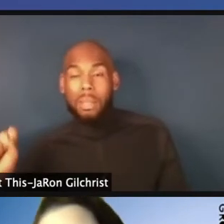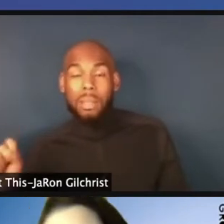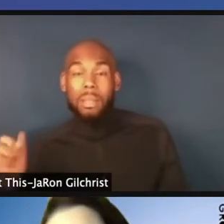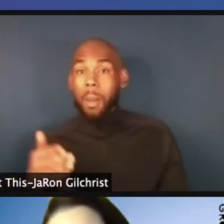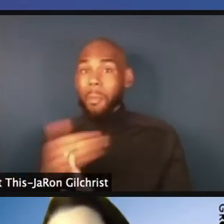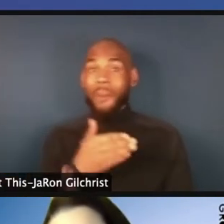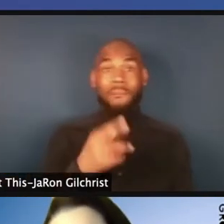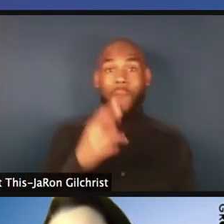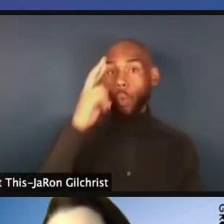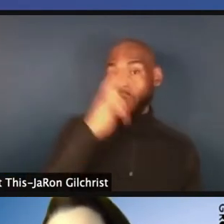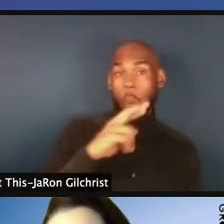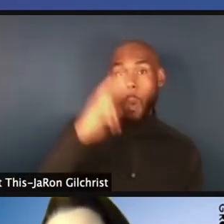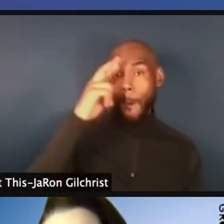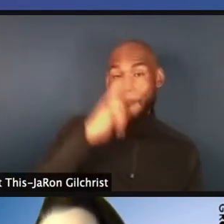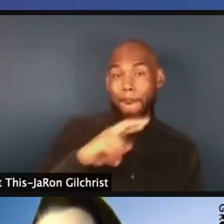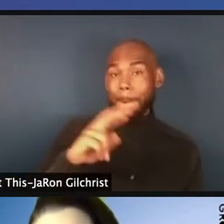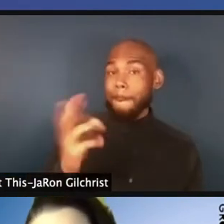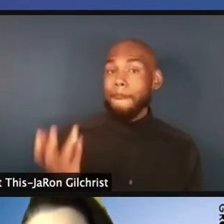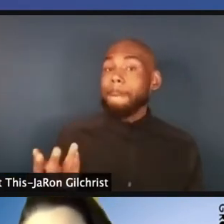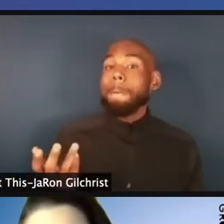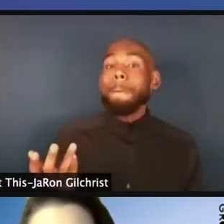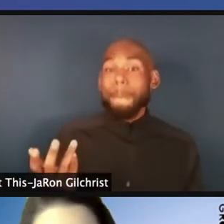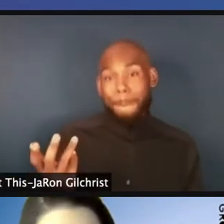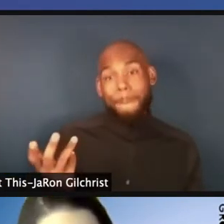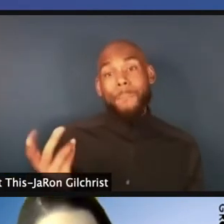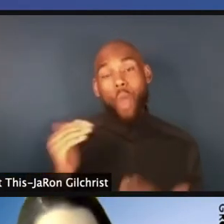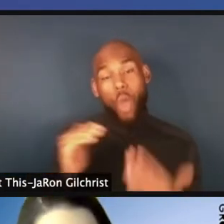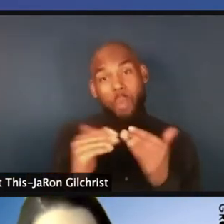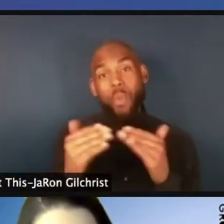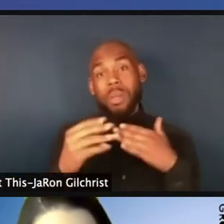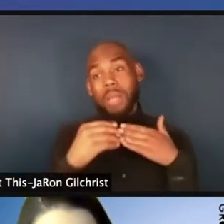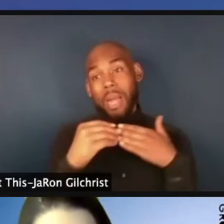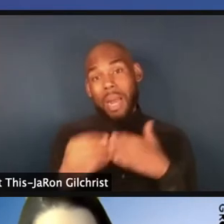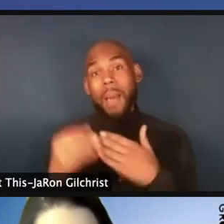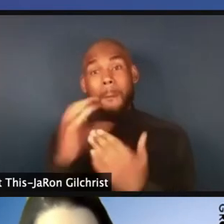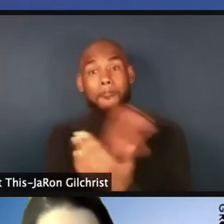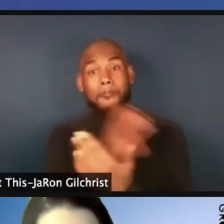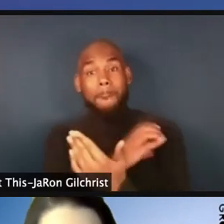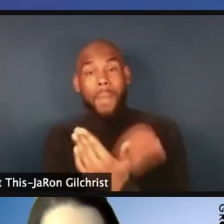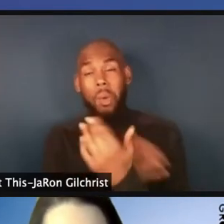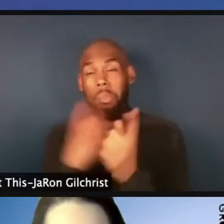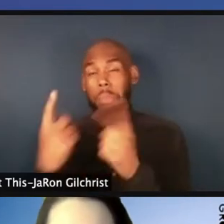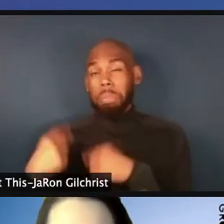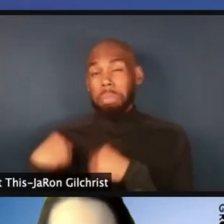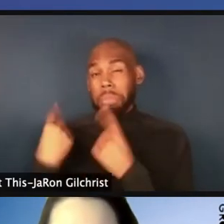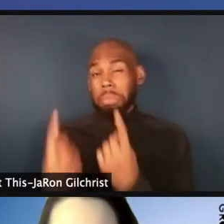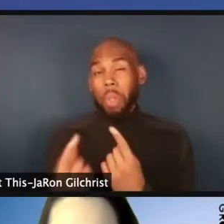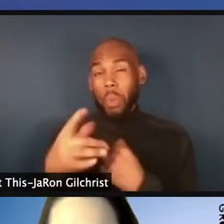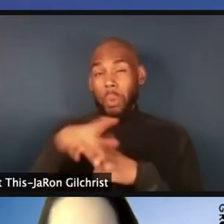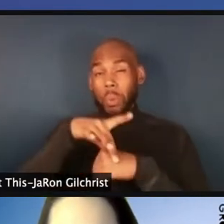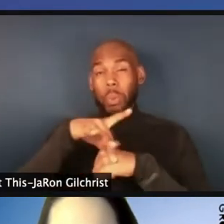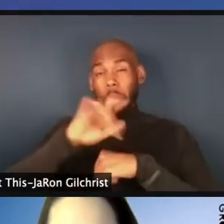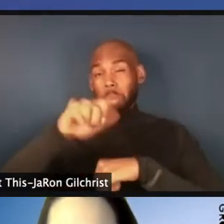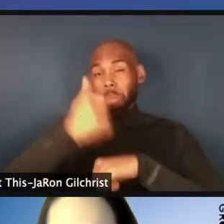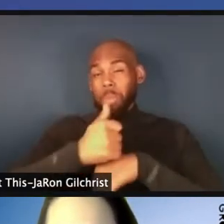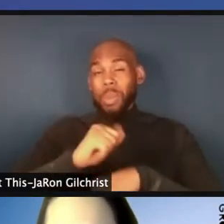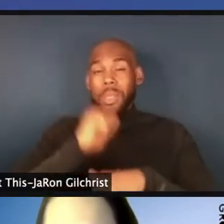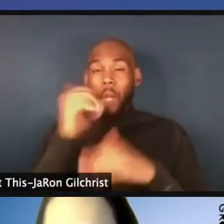even. You know, it's this community-led power has existed for as long as the sun's been in the sky. So it ain't new, we